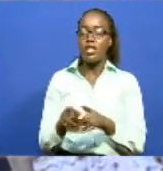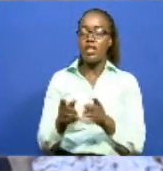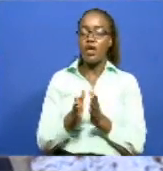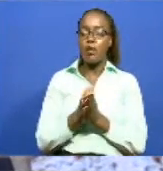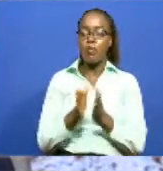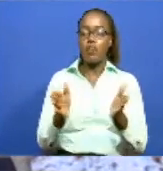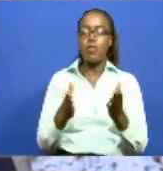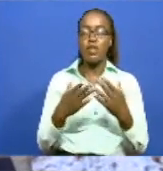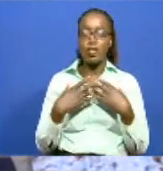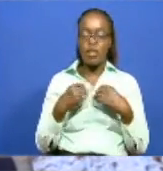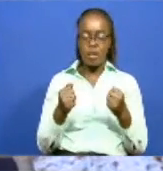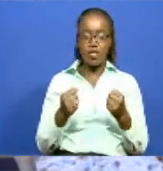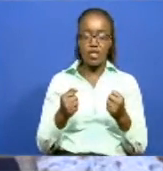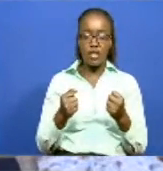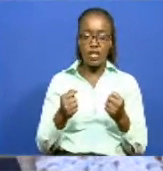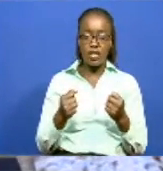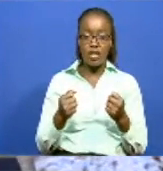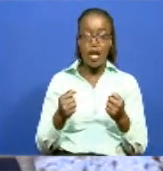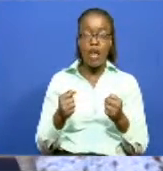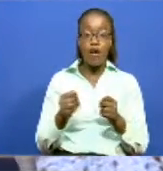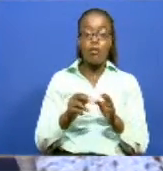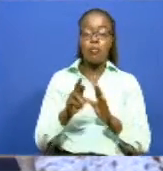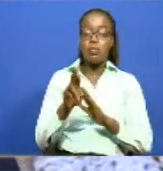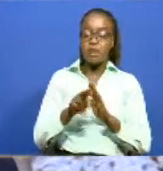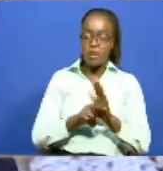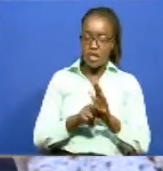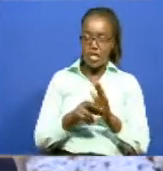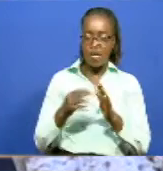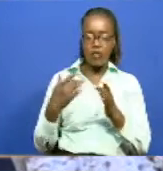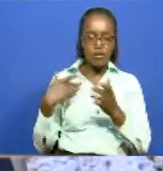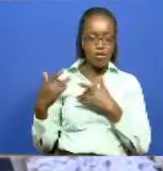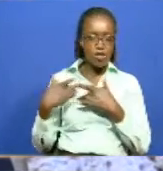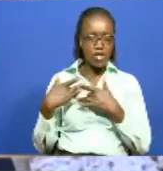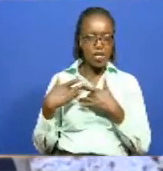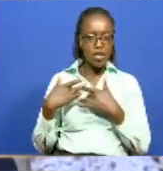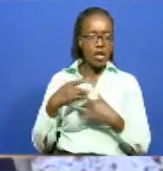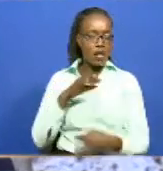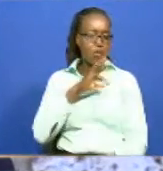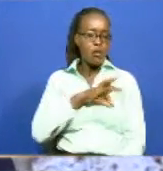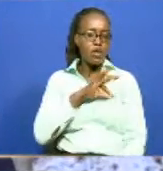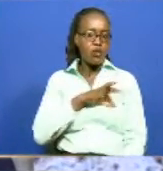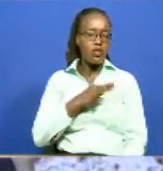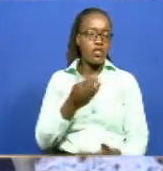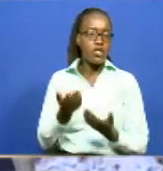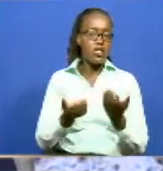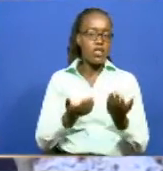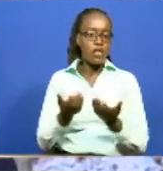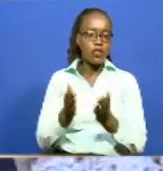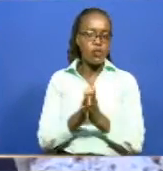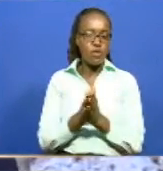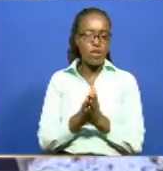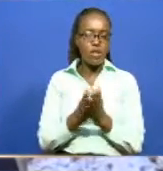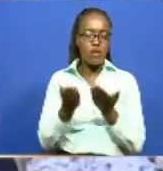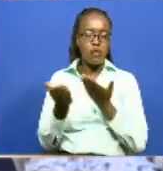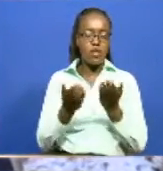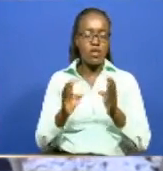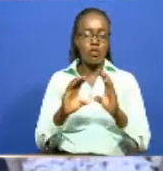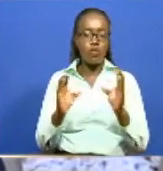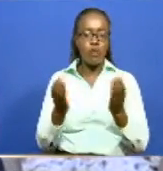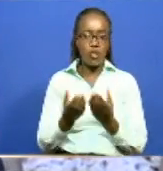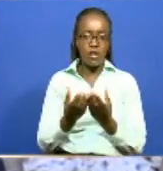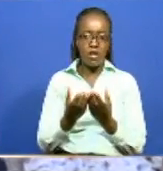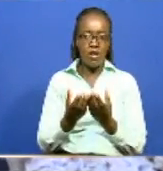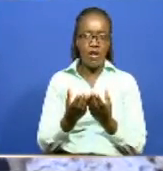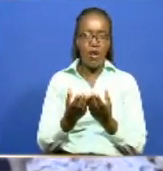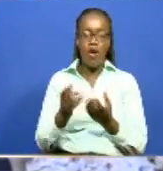are concerned, we've had a very, very fruitful discussion with the business community. I want to thank the business community of